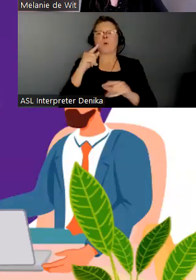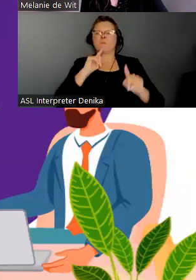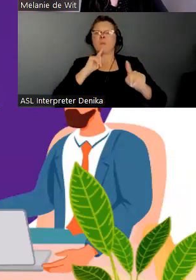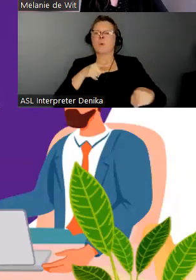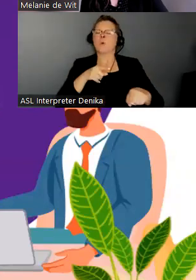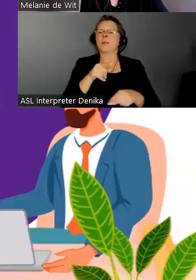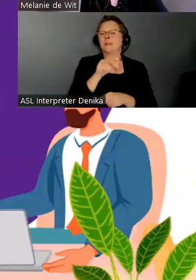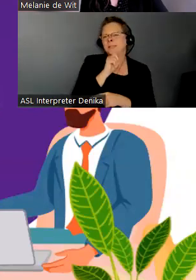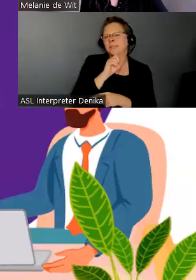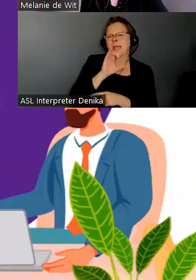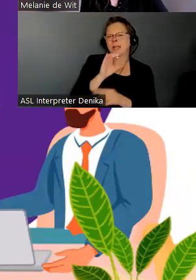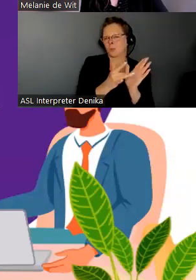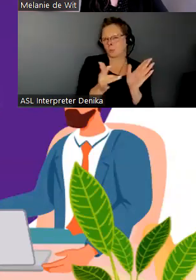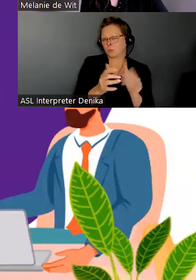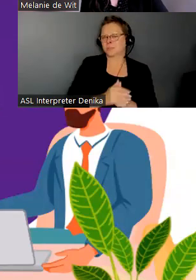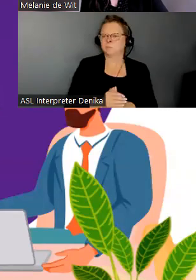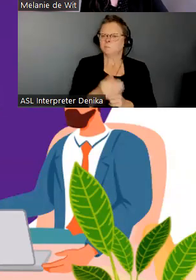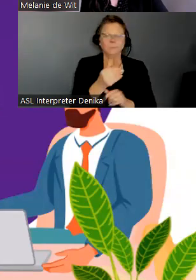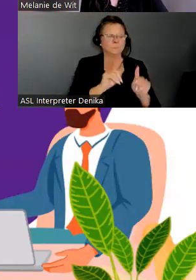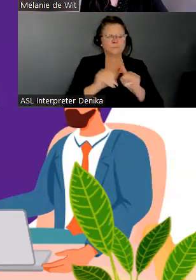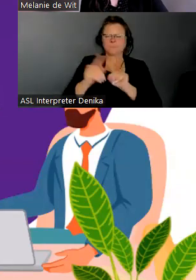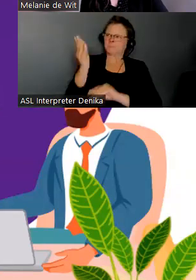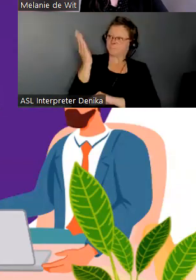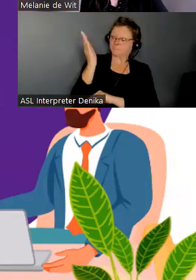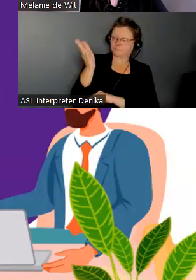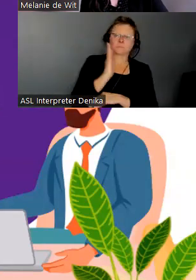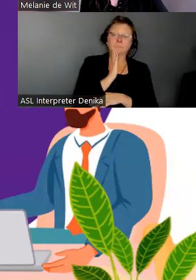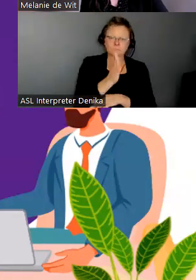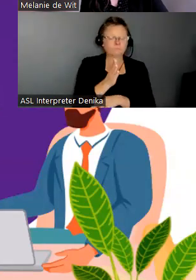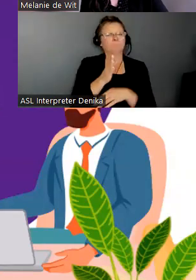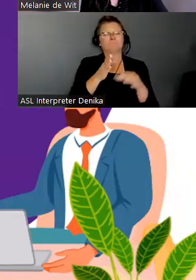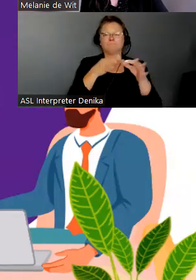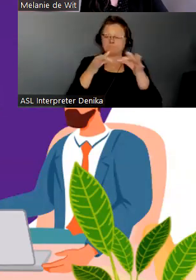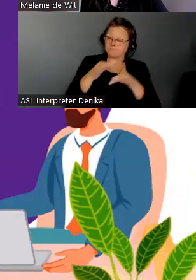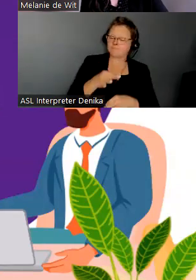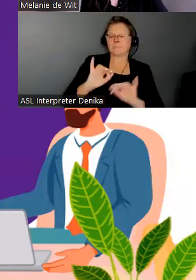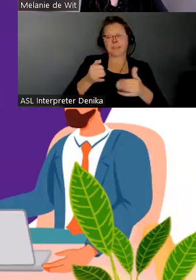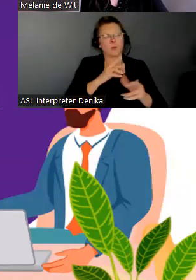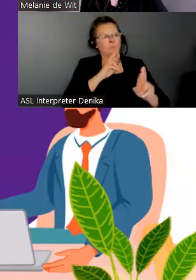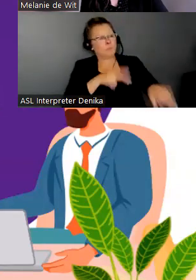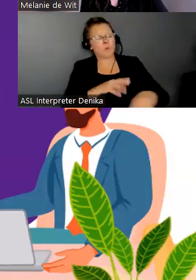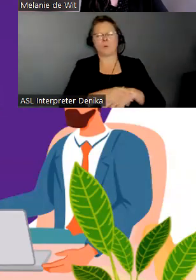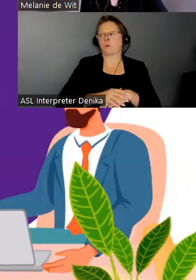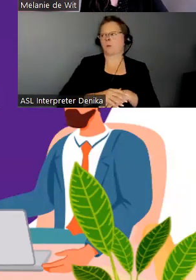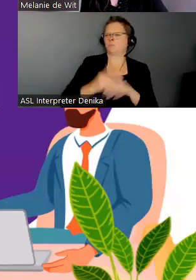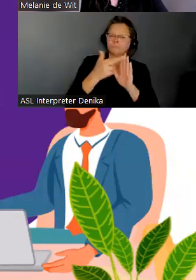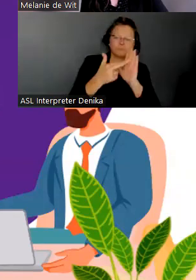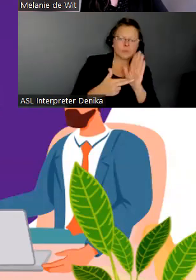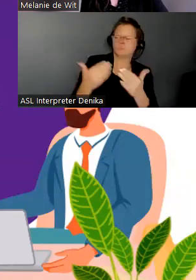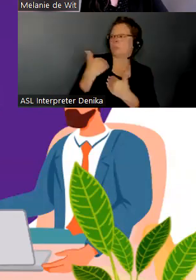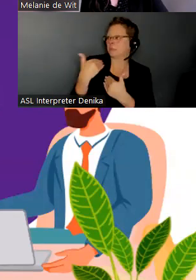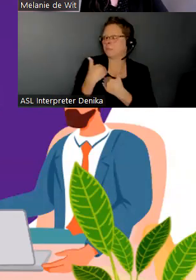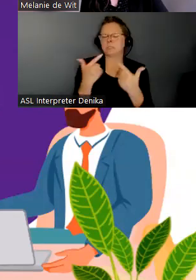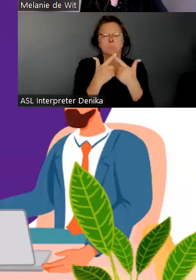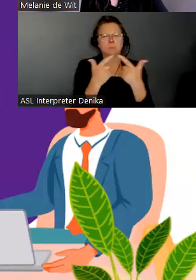have a number of speakers that will be talking about reporting, what the roles and responsibilities are. We do